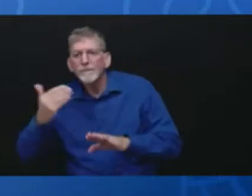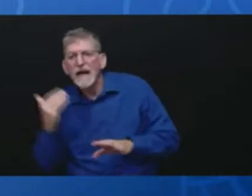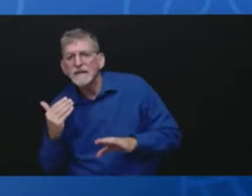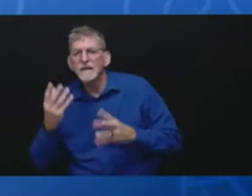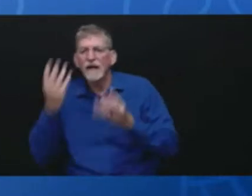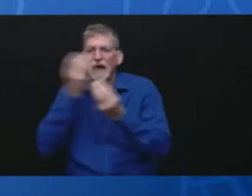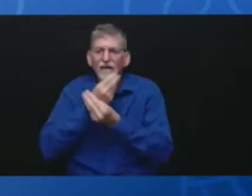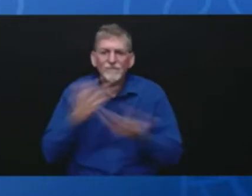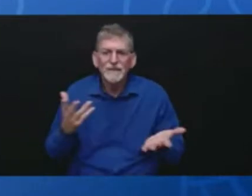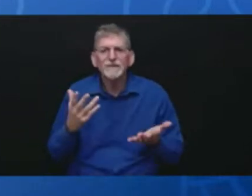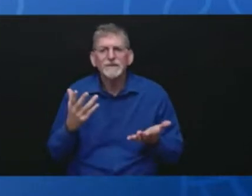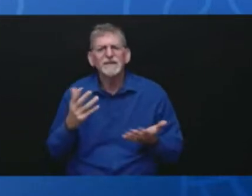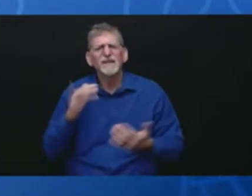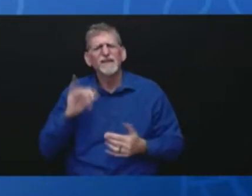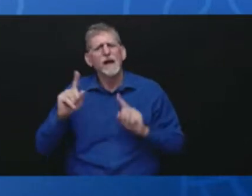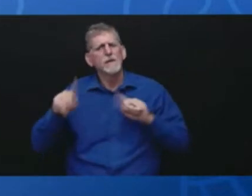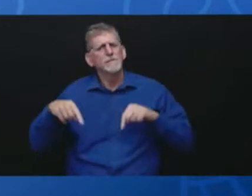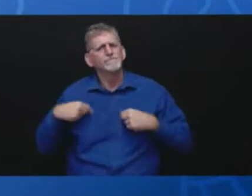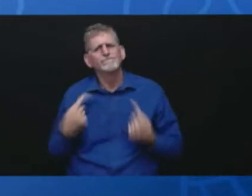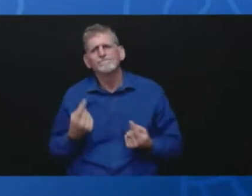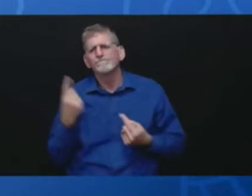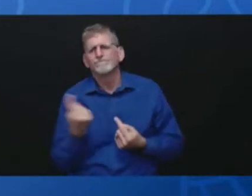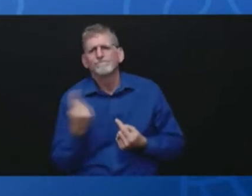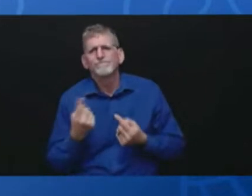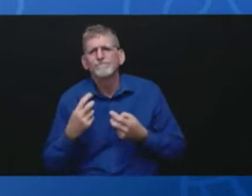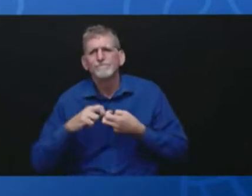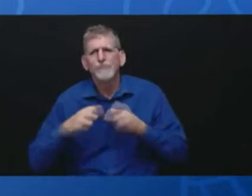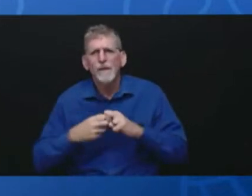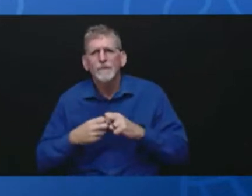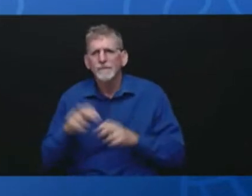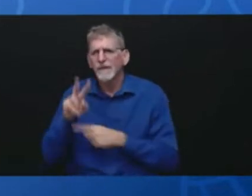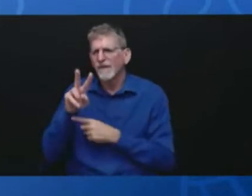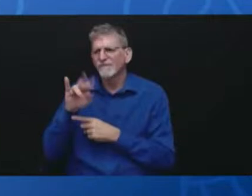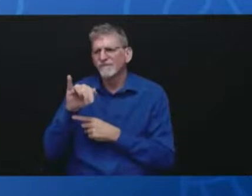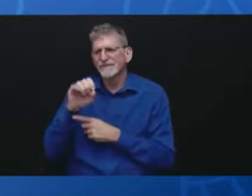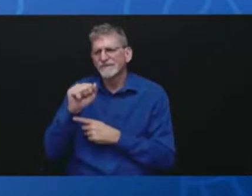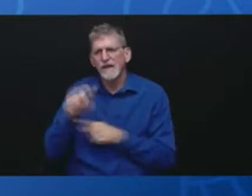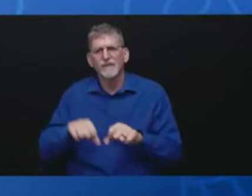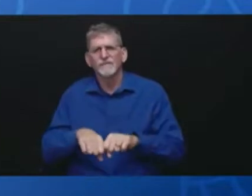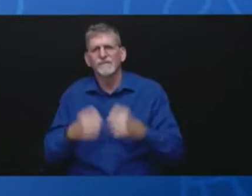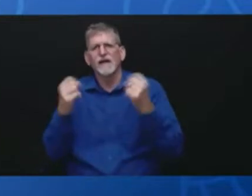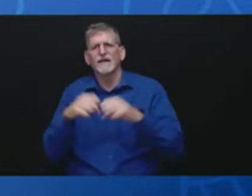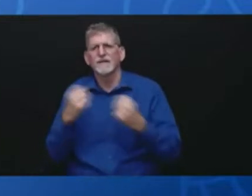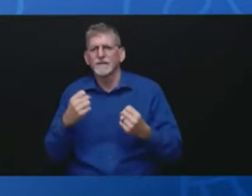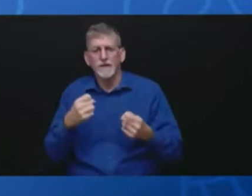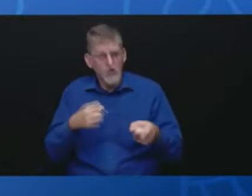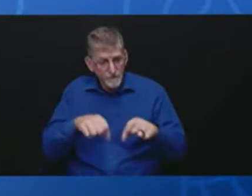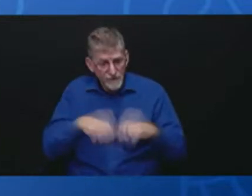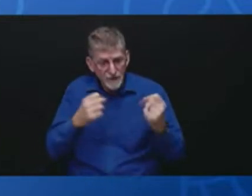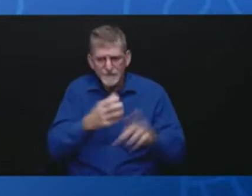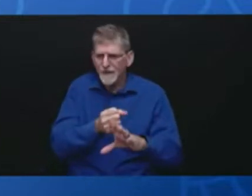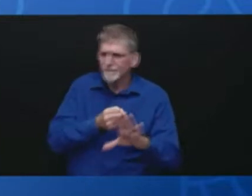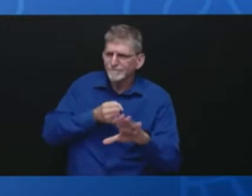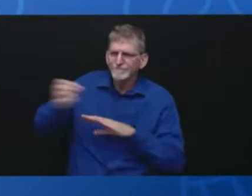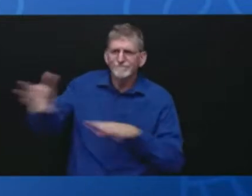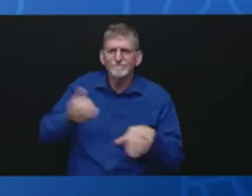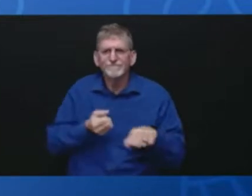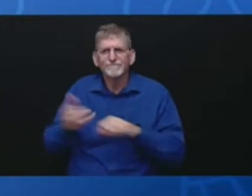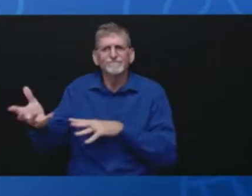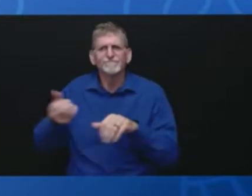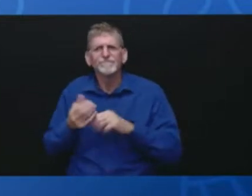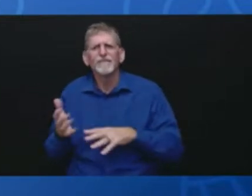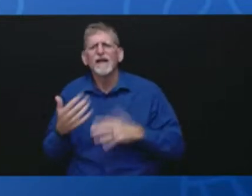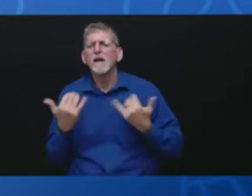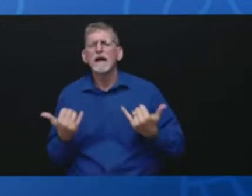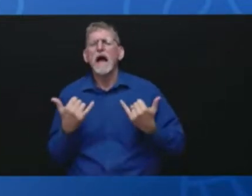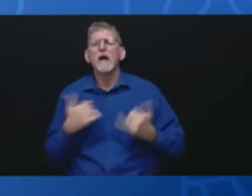have your visa revoked or deported if you're found to be lying on this. I'm curious why it is that there is this